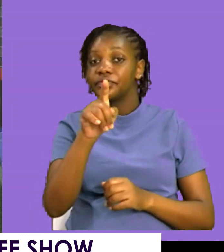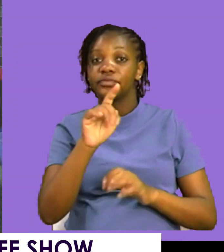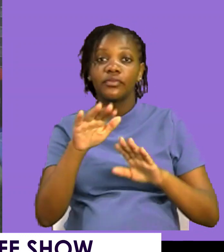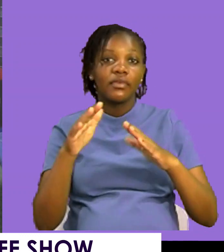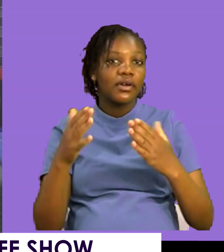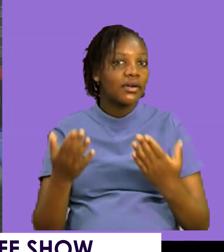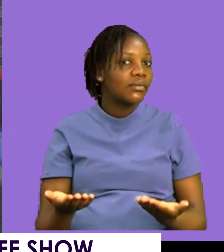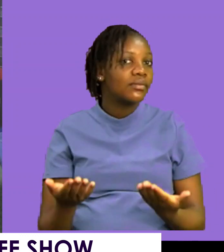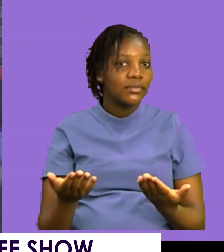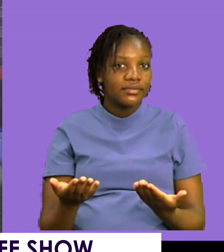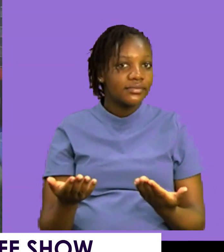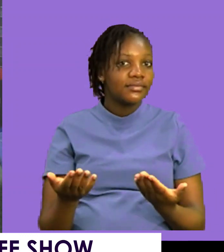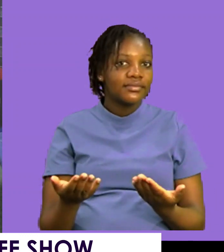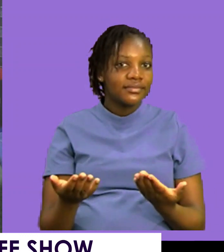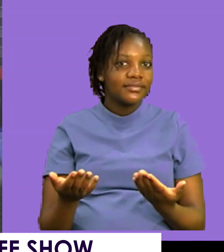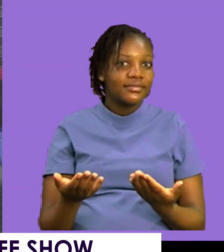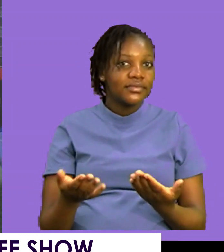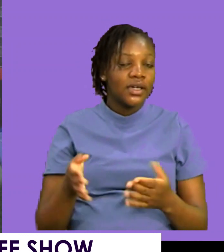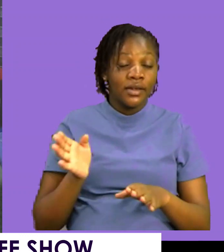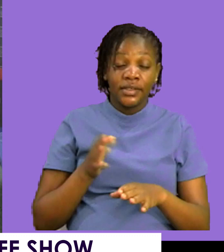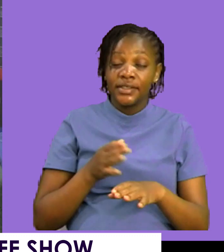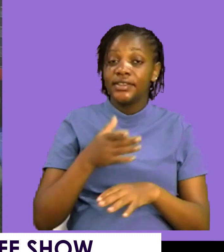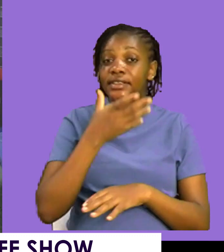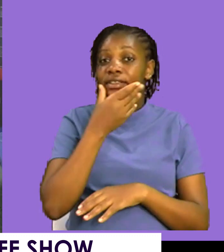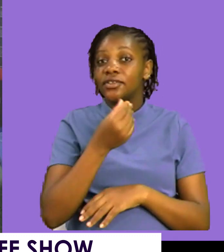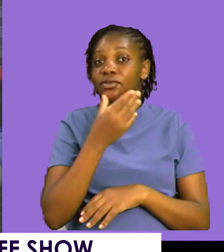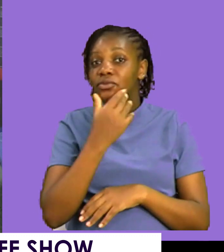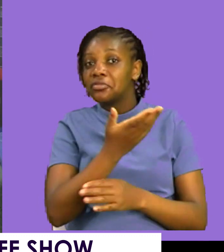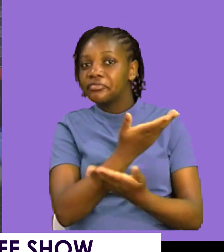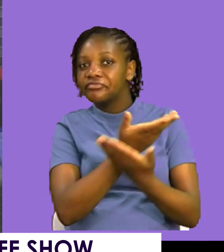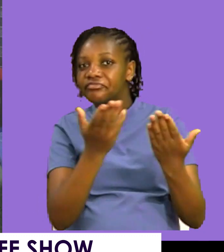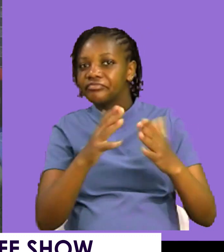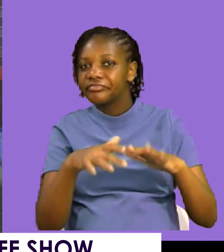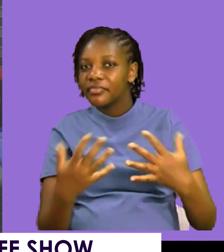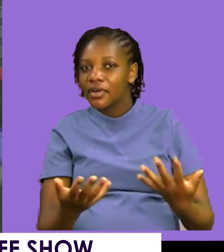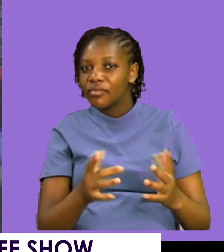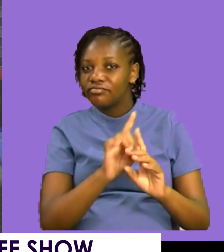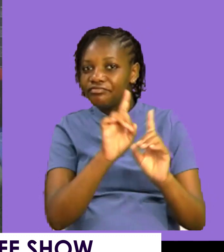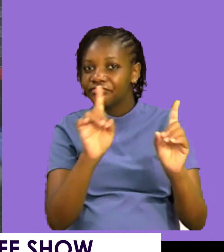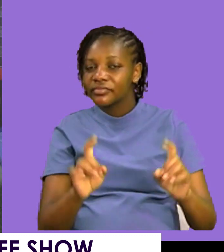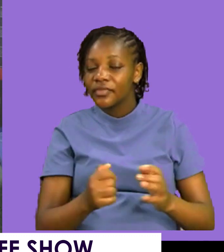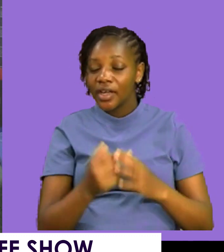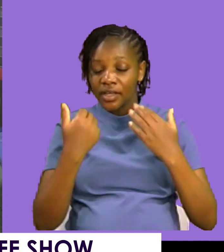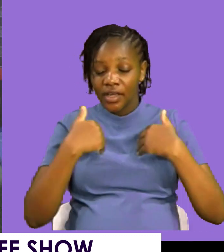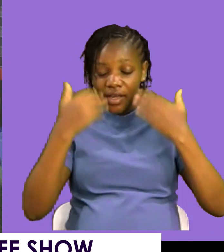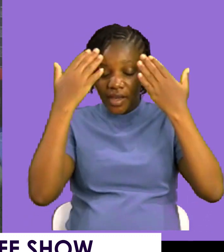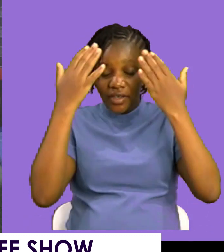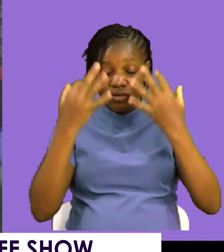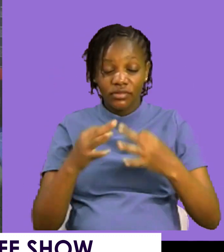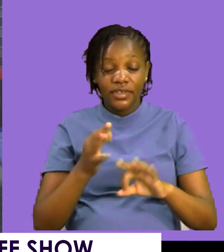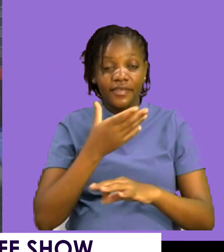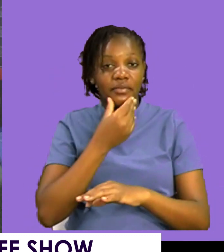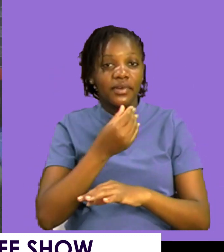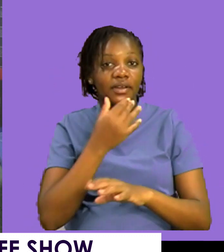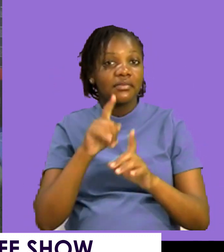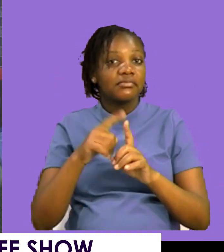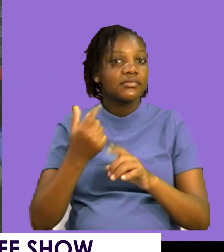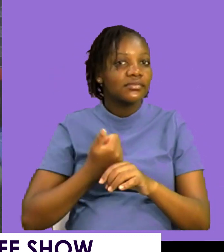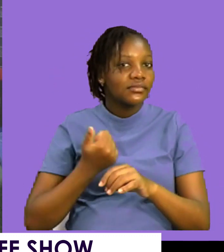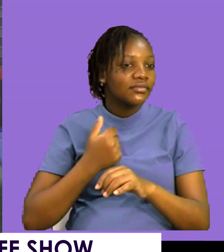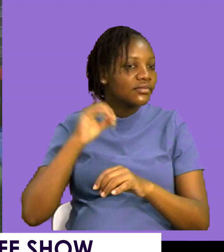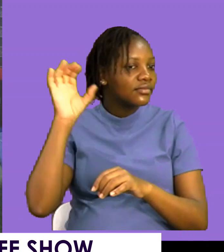been, ladies and gentlemen? I don't know if boys and girls are also